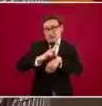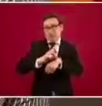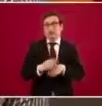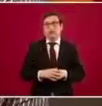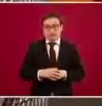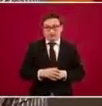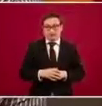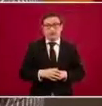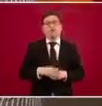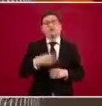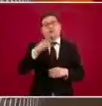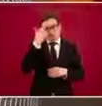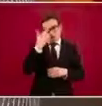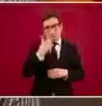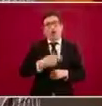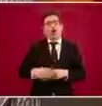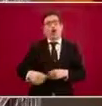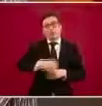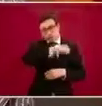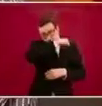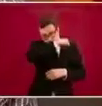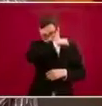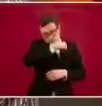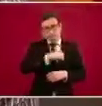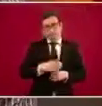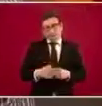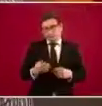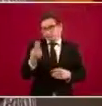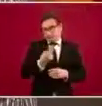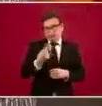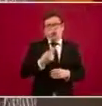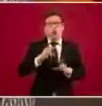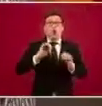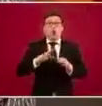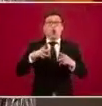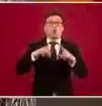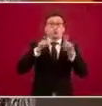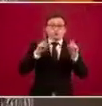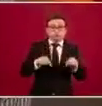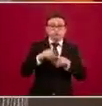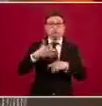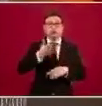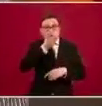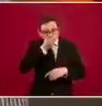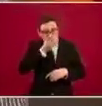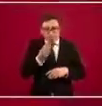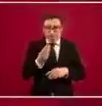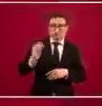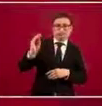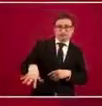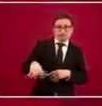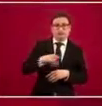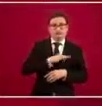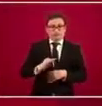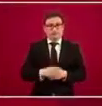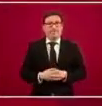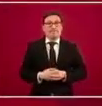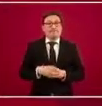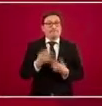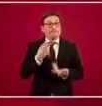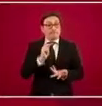elevated risk population, then stay at home, isolate yourself for 14 days. Cover you when you